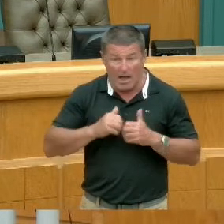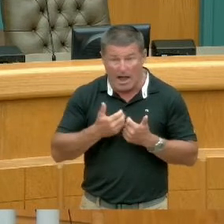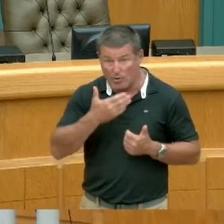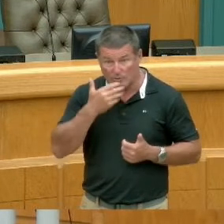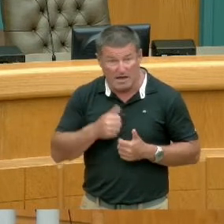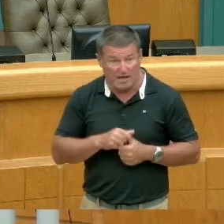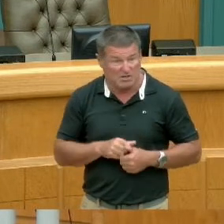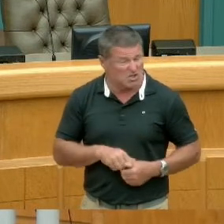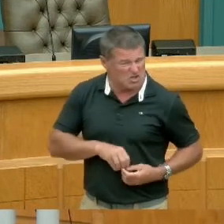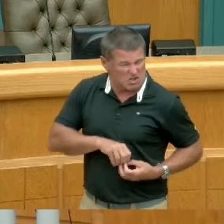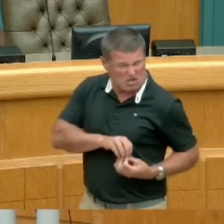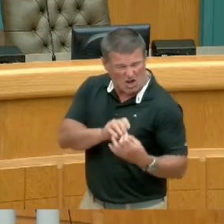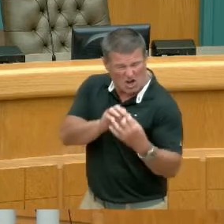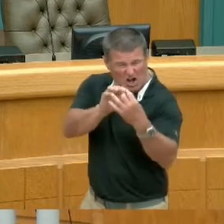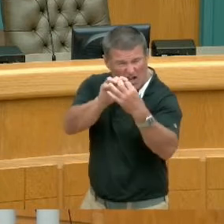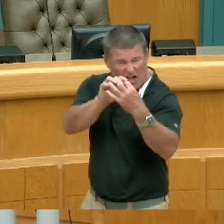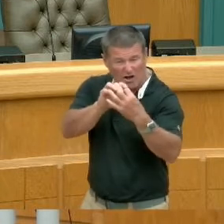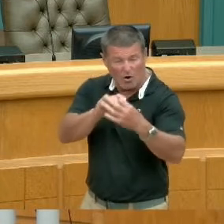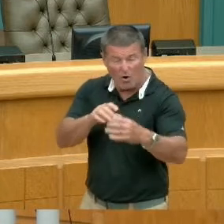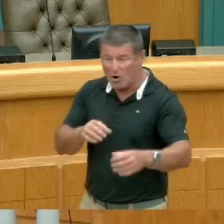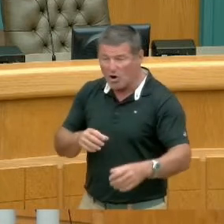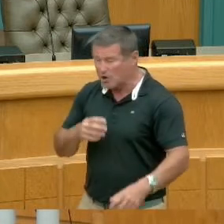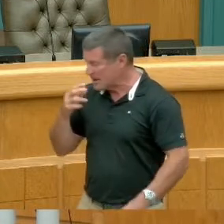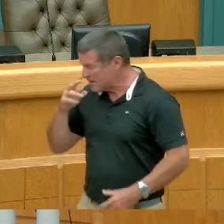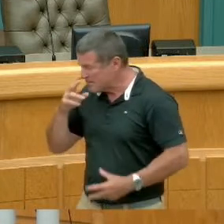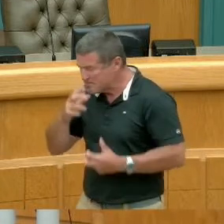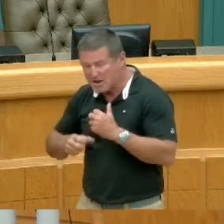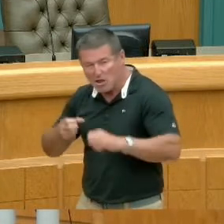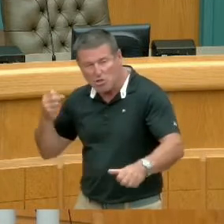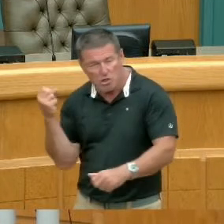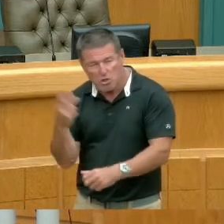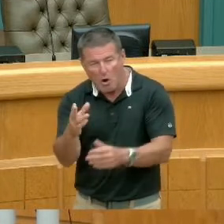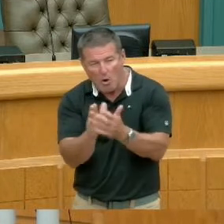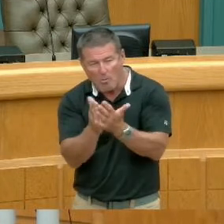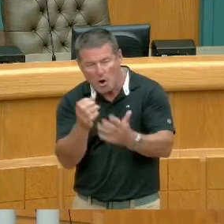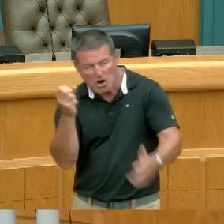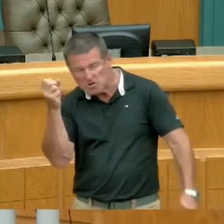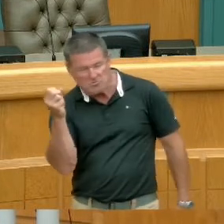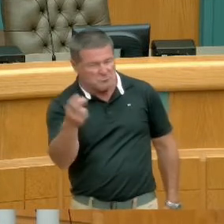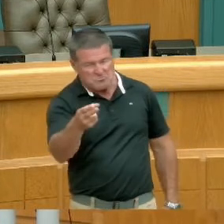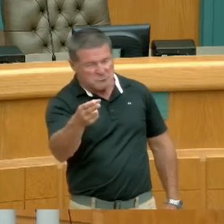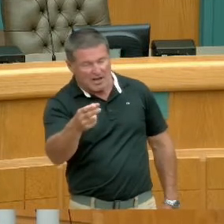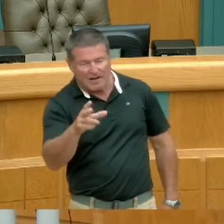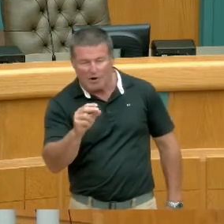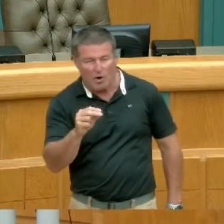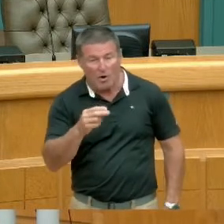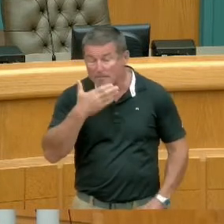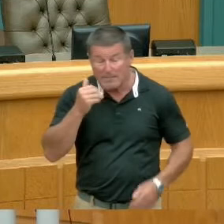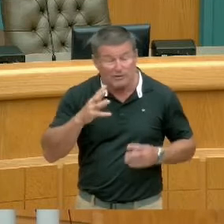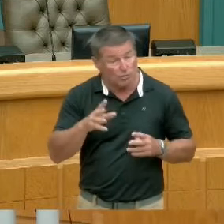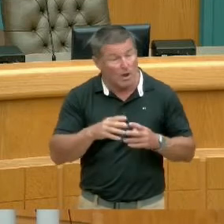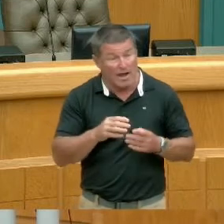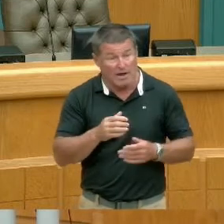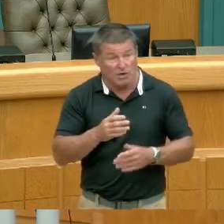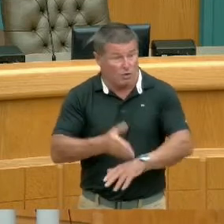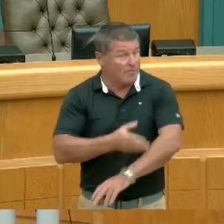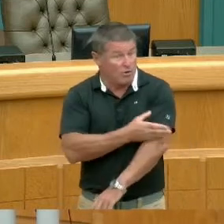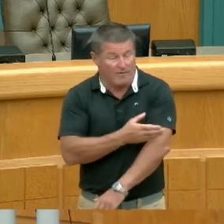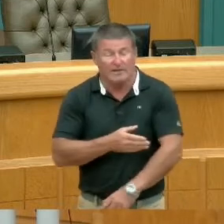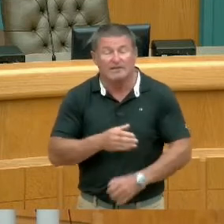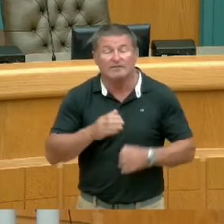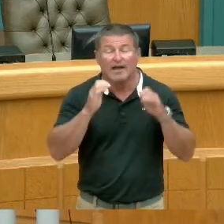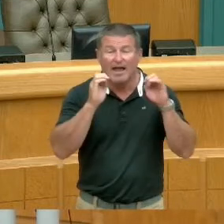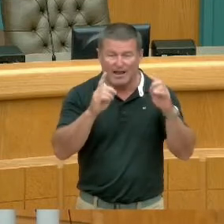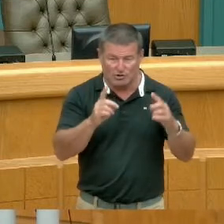getting after somebody or throwing the book at somebody, it's educating them. So I want to stress that. So thank you, whoever you